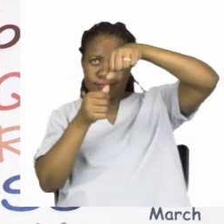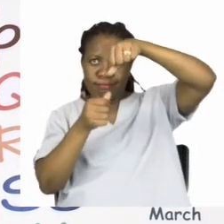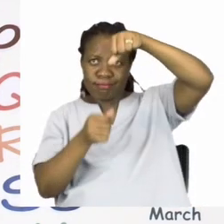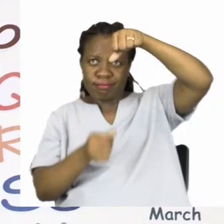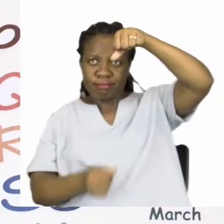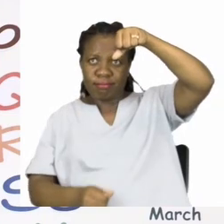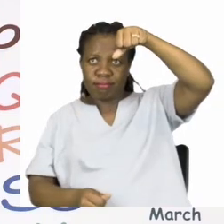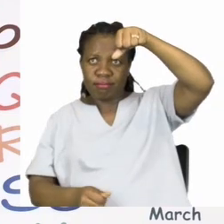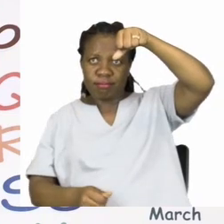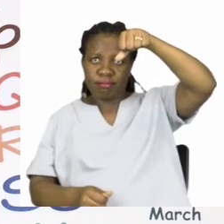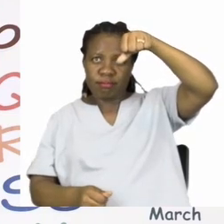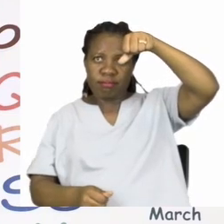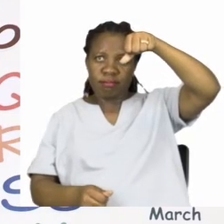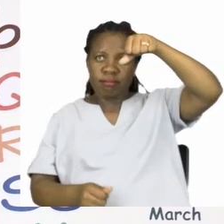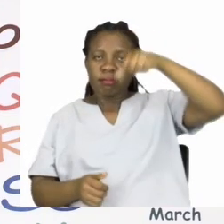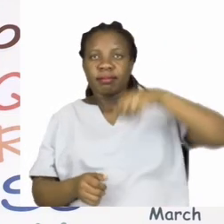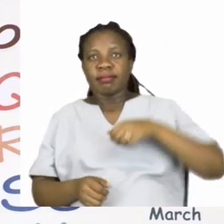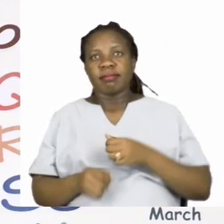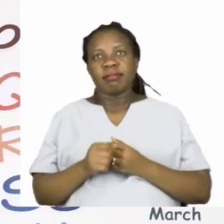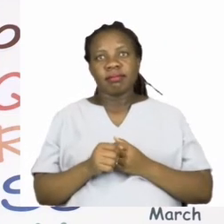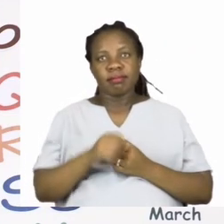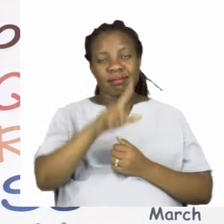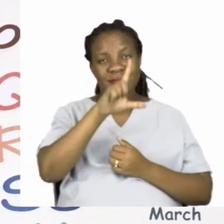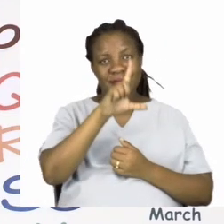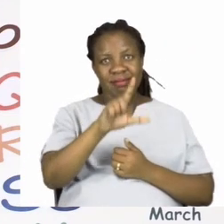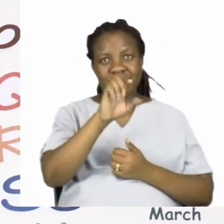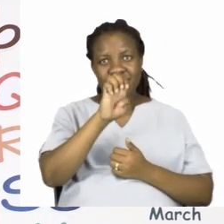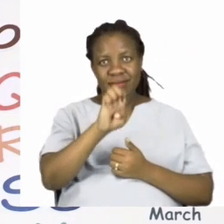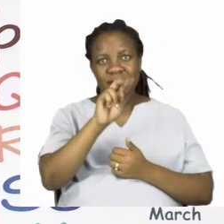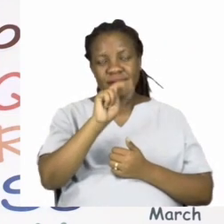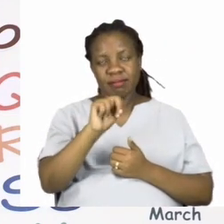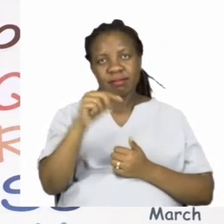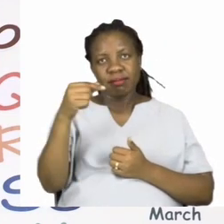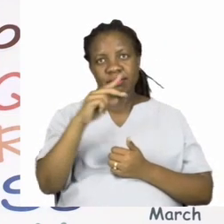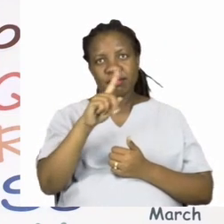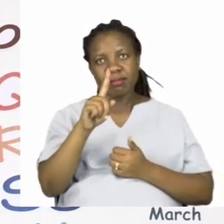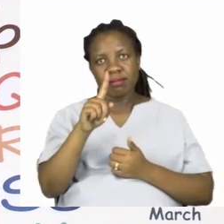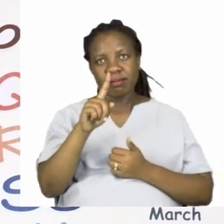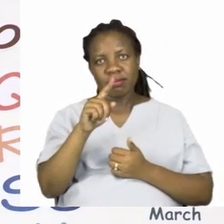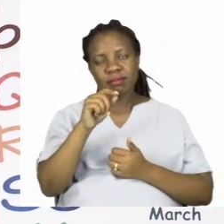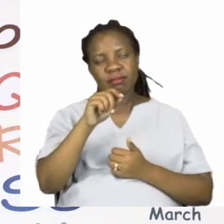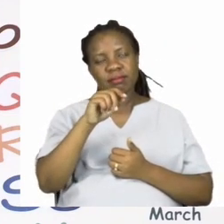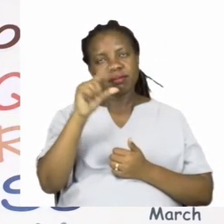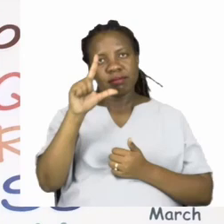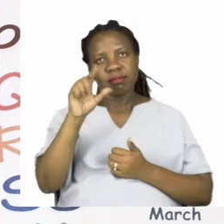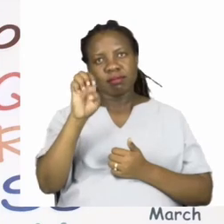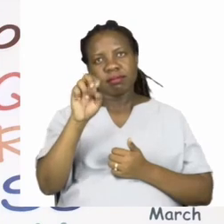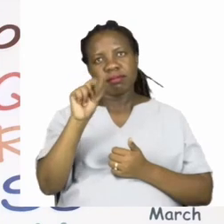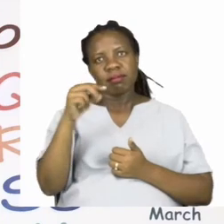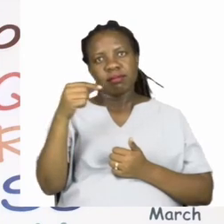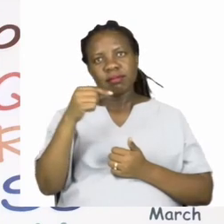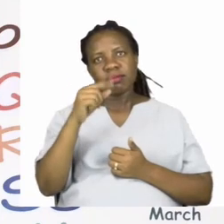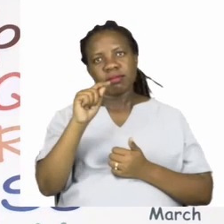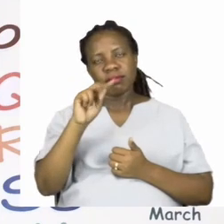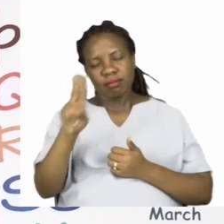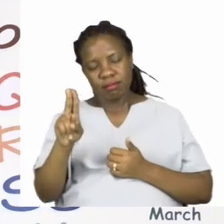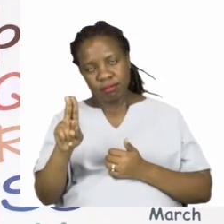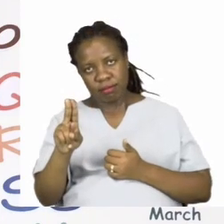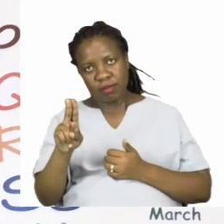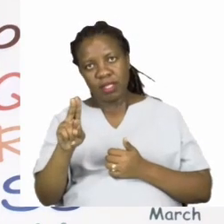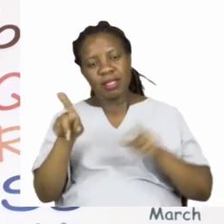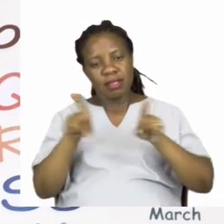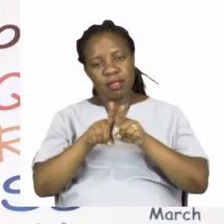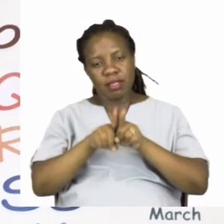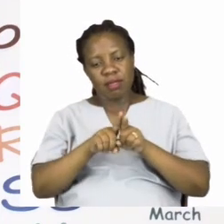long, height is how high, and the third one is